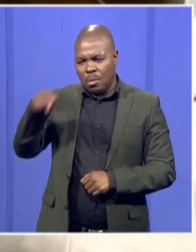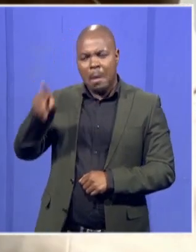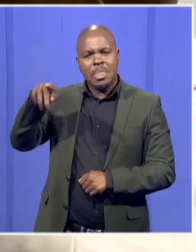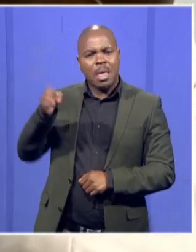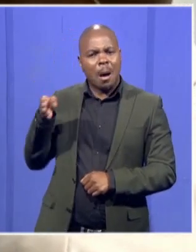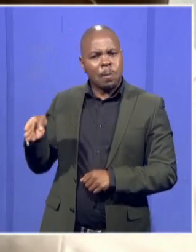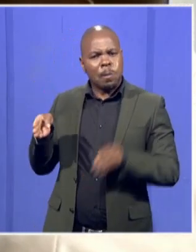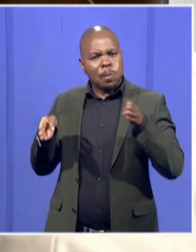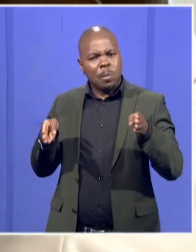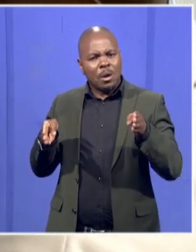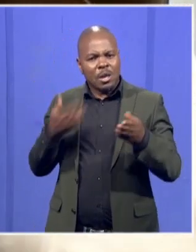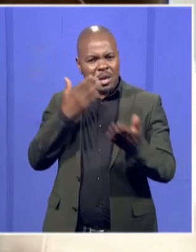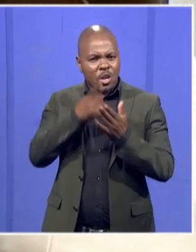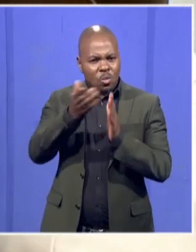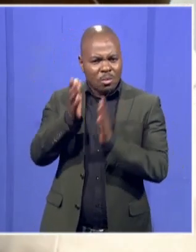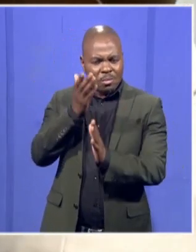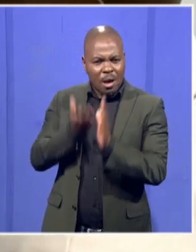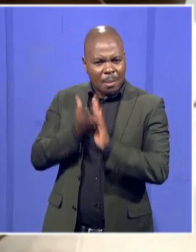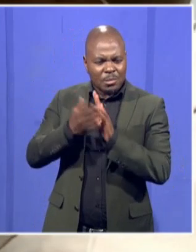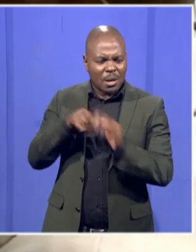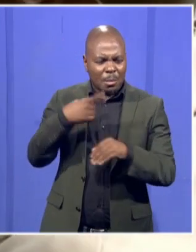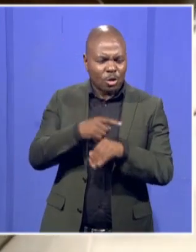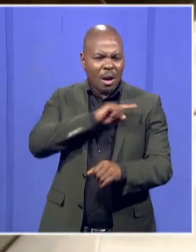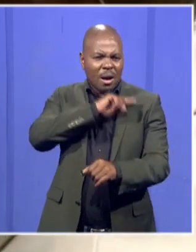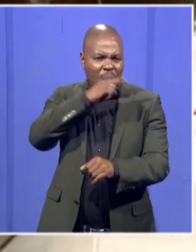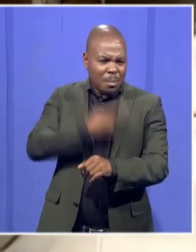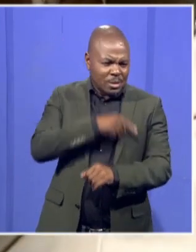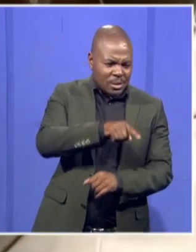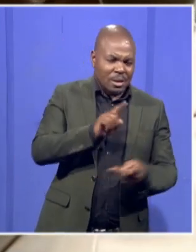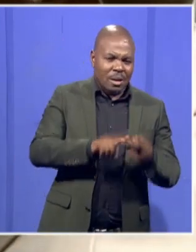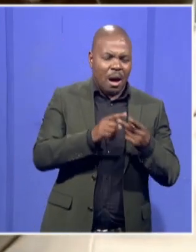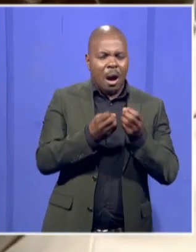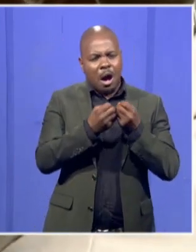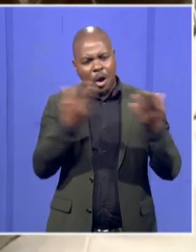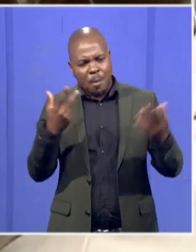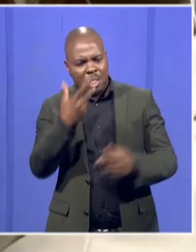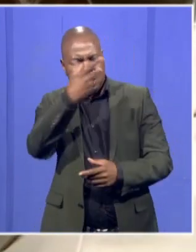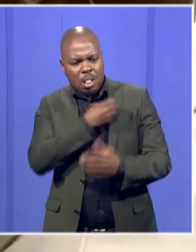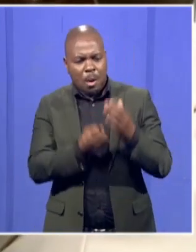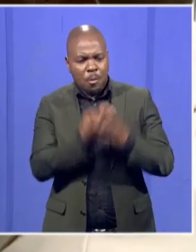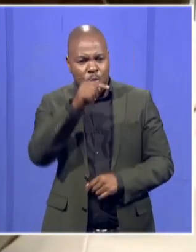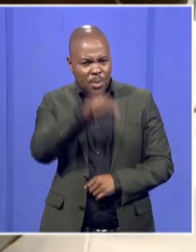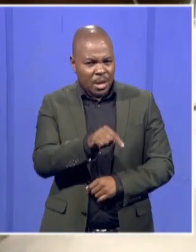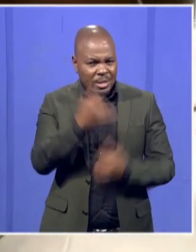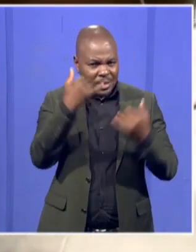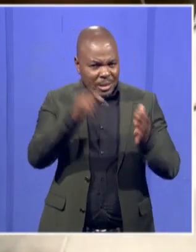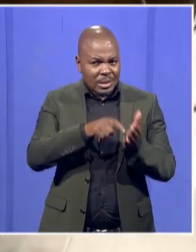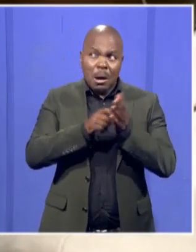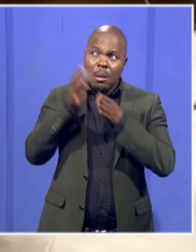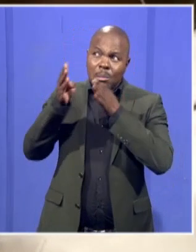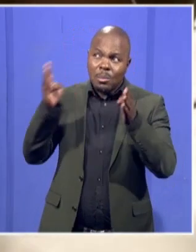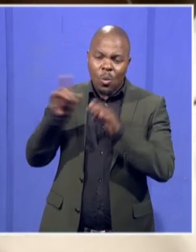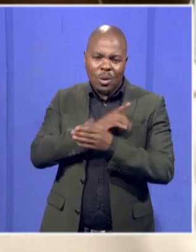If you can give us an update as to the capacity that you have, how much vaccines are you producing, and also if there is still demand, because some people